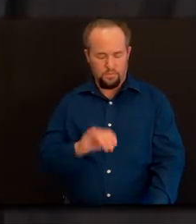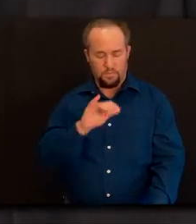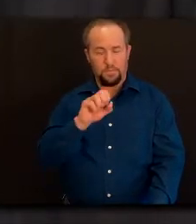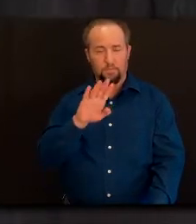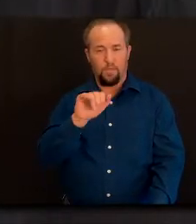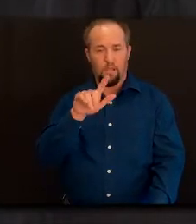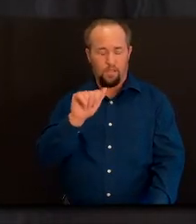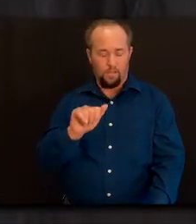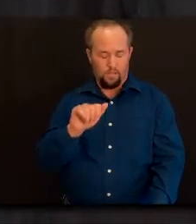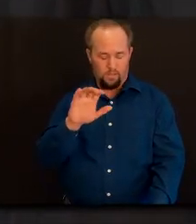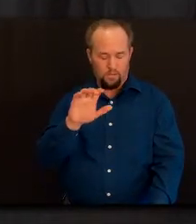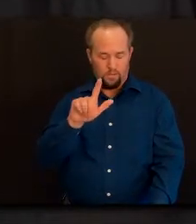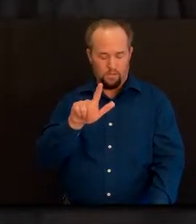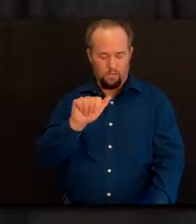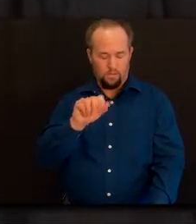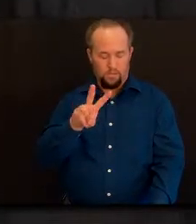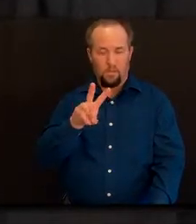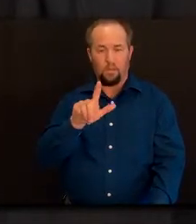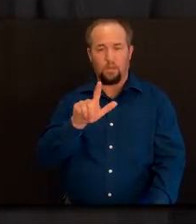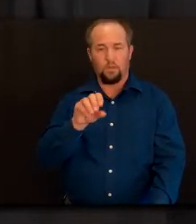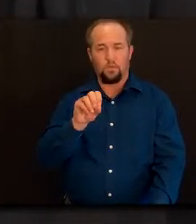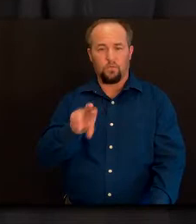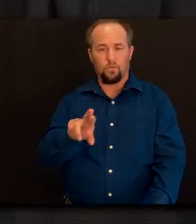Isabella Catherine Lawler.